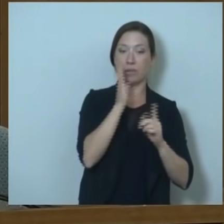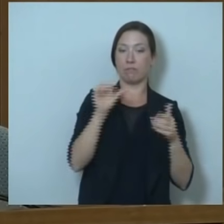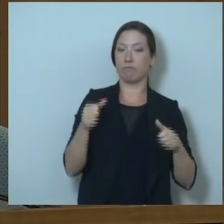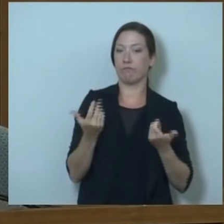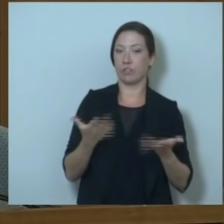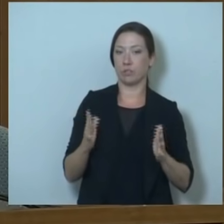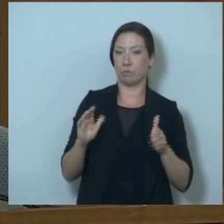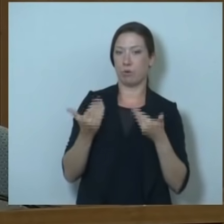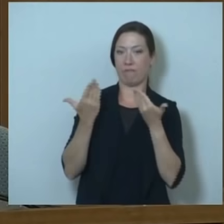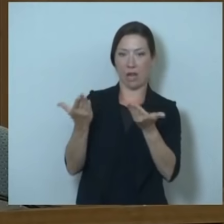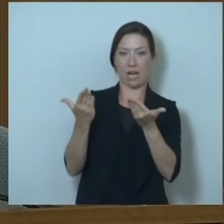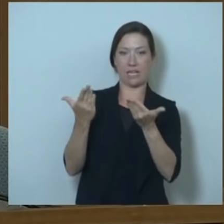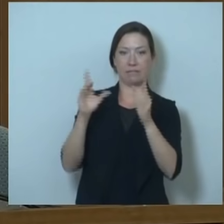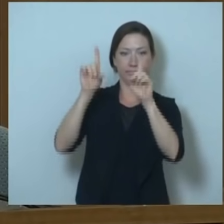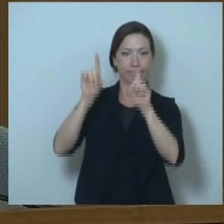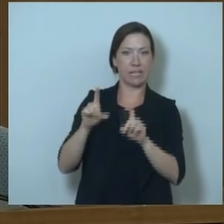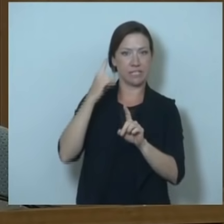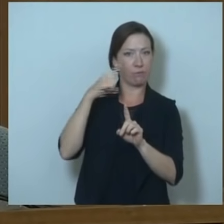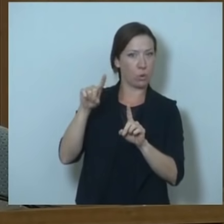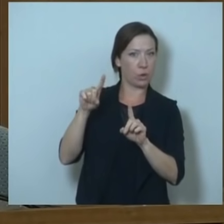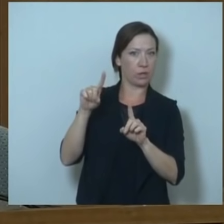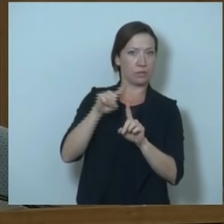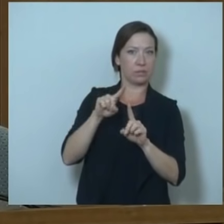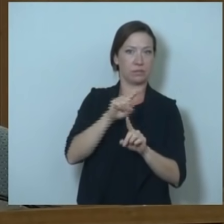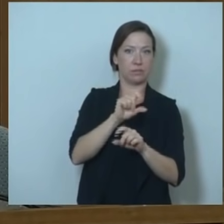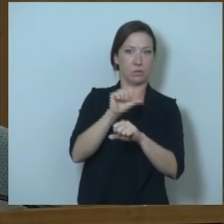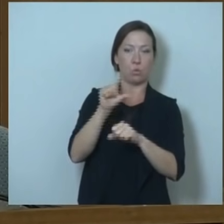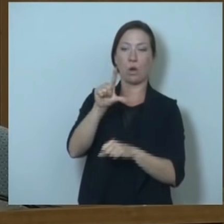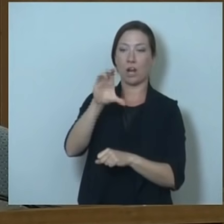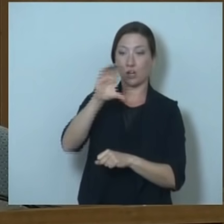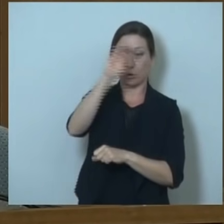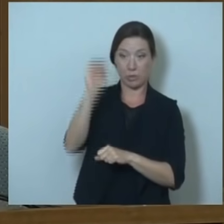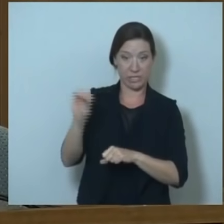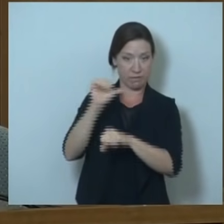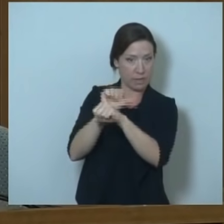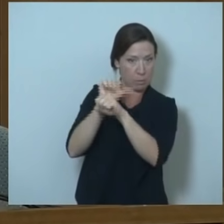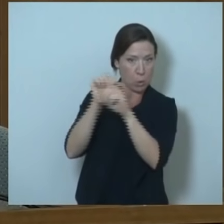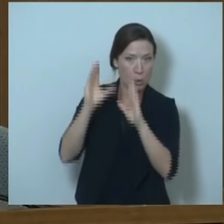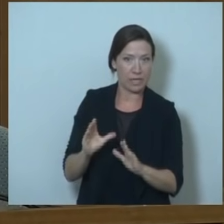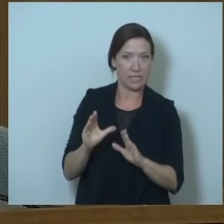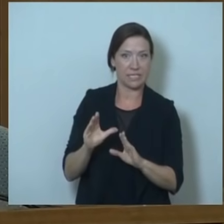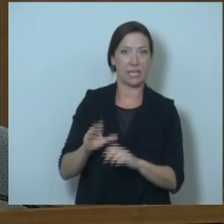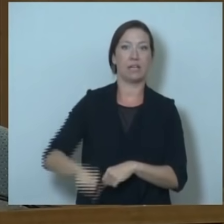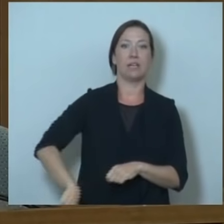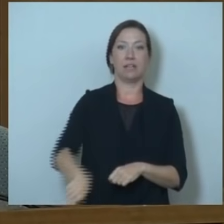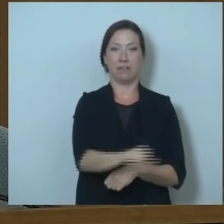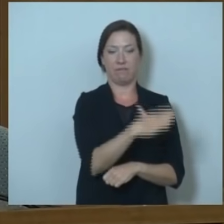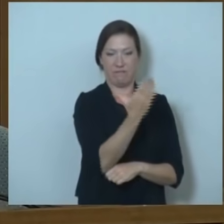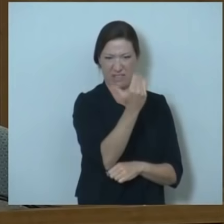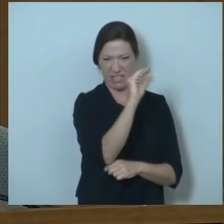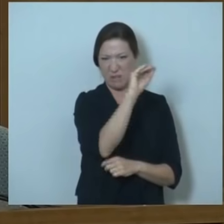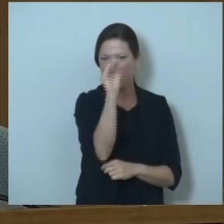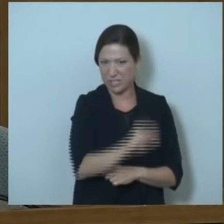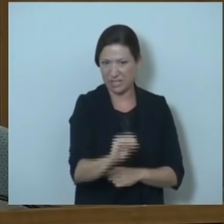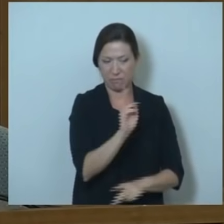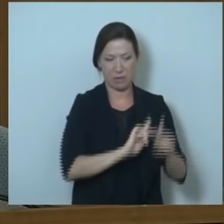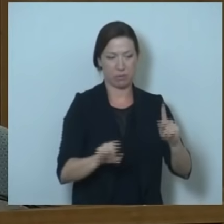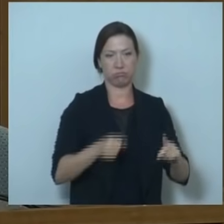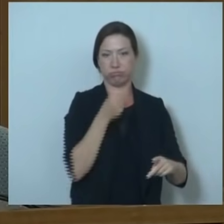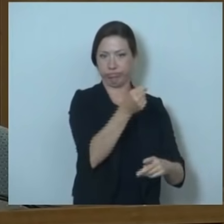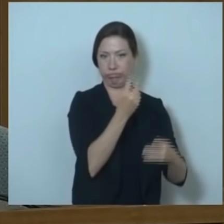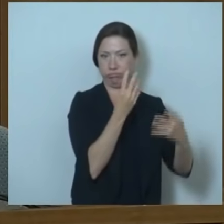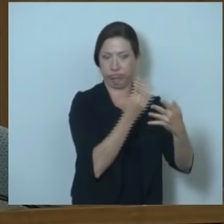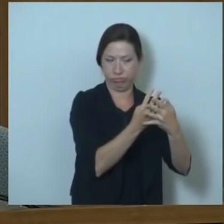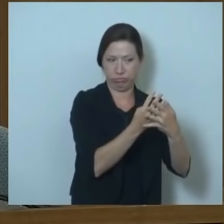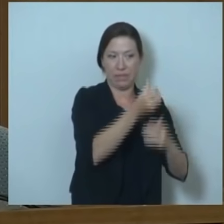the inmates, and we will make sure that every new inmate is tested on the way in and has a 14-day